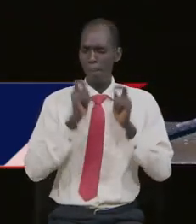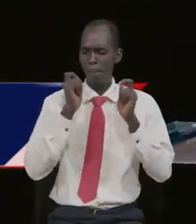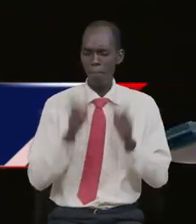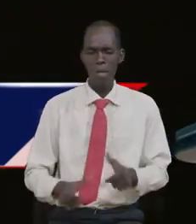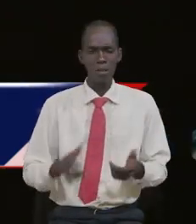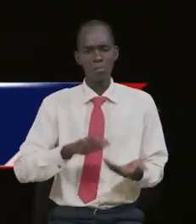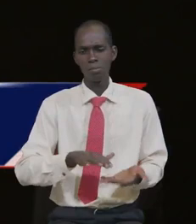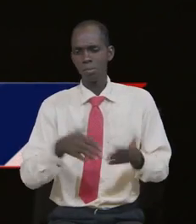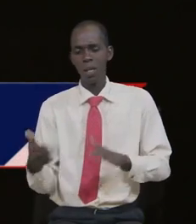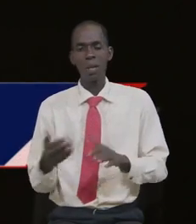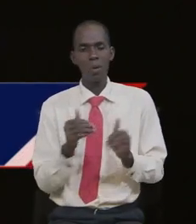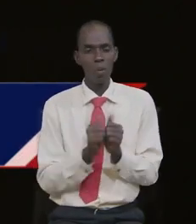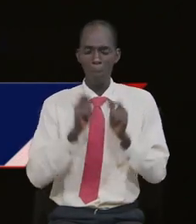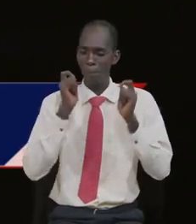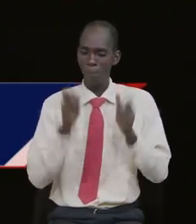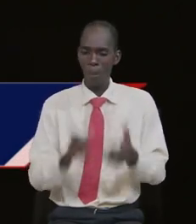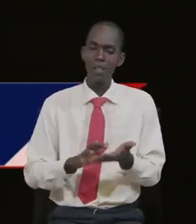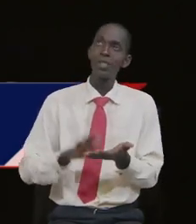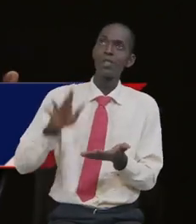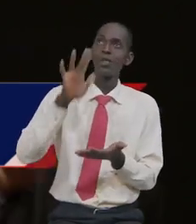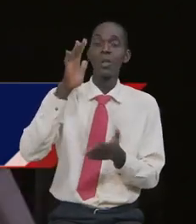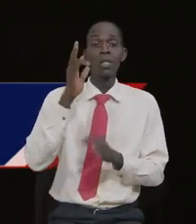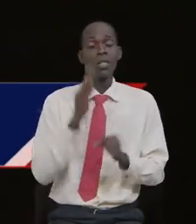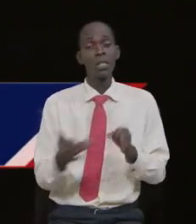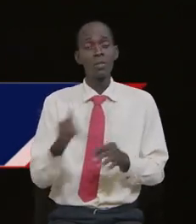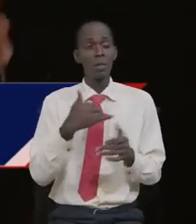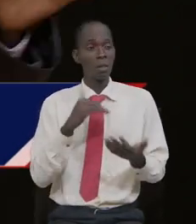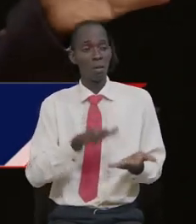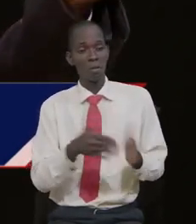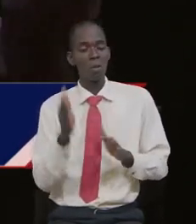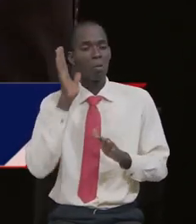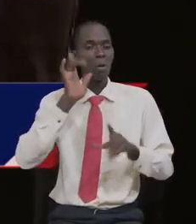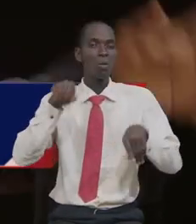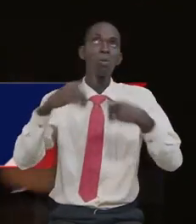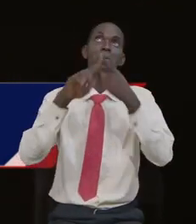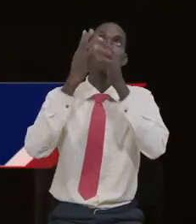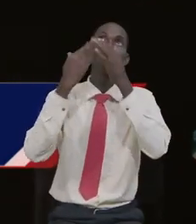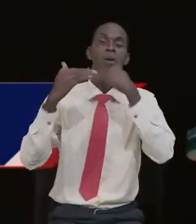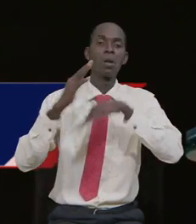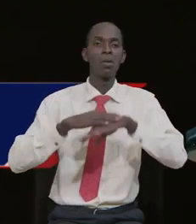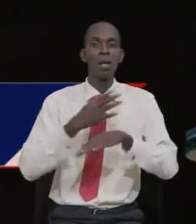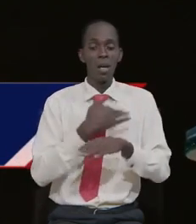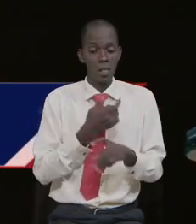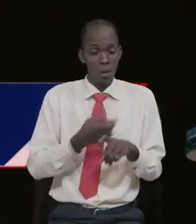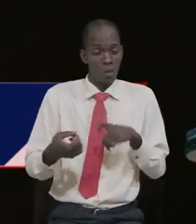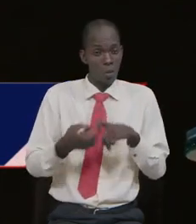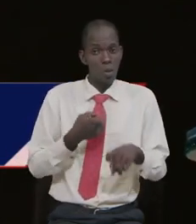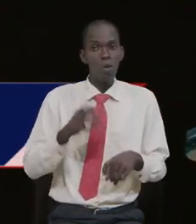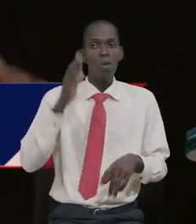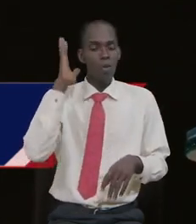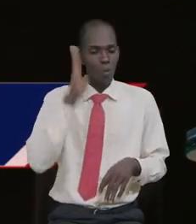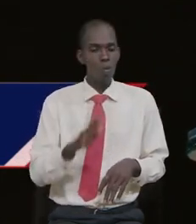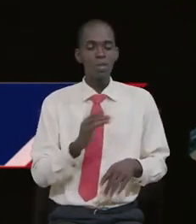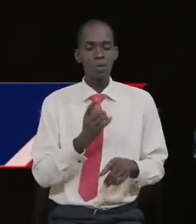sudden glory. If they had died, they would have gone to heaven, and the persecution would still be